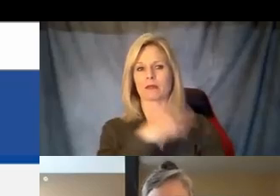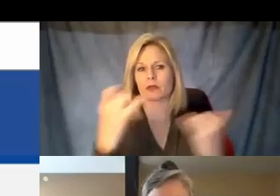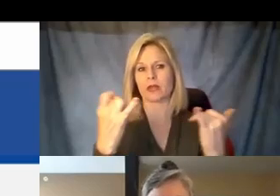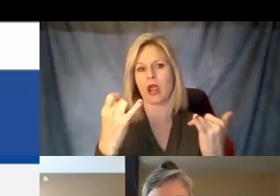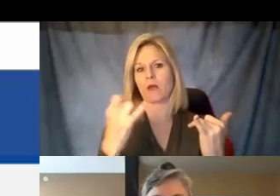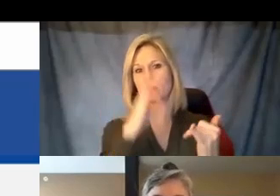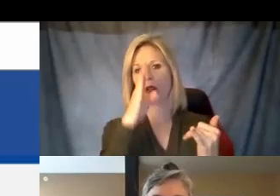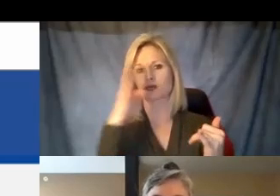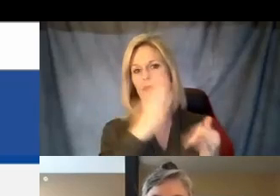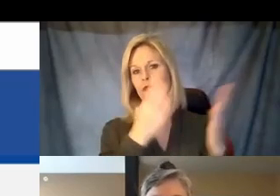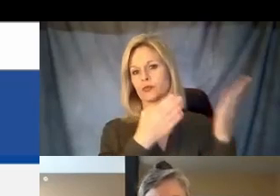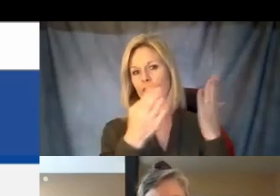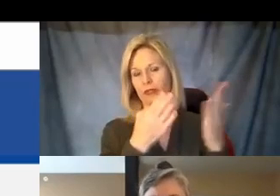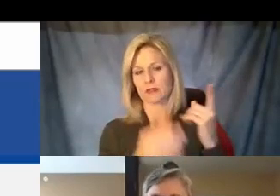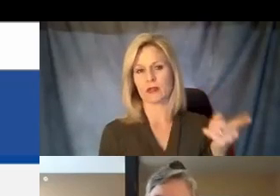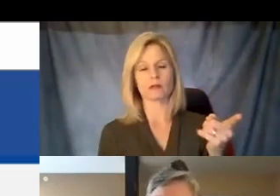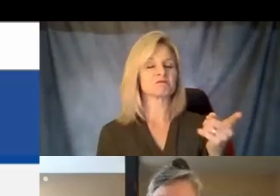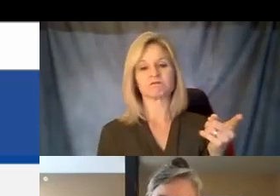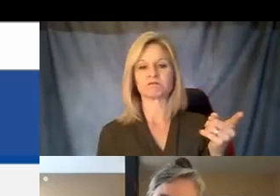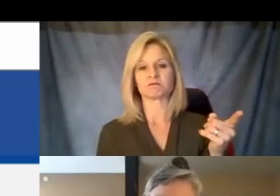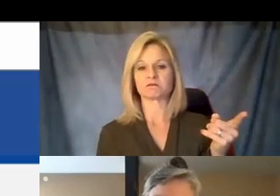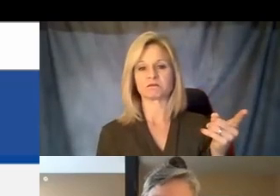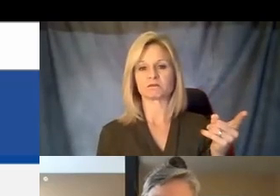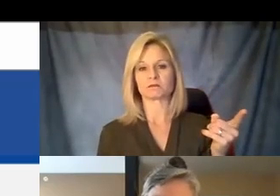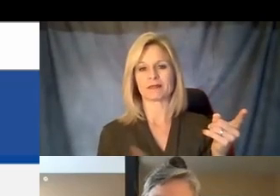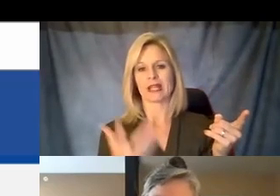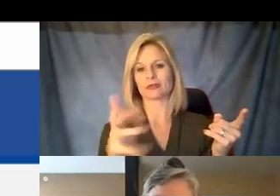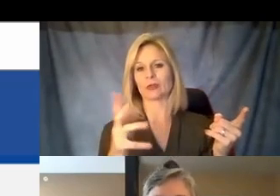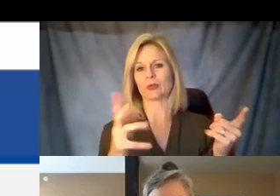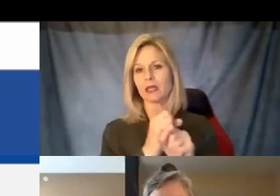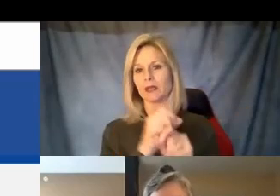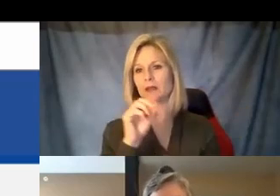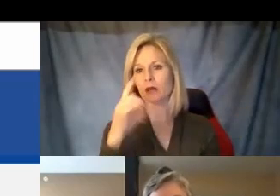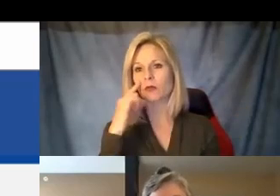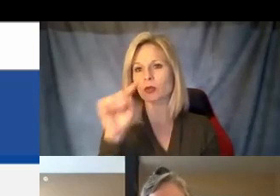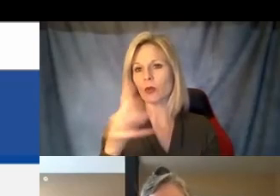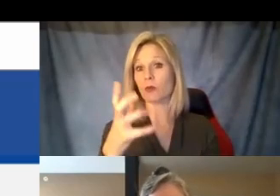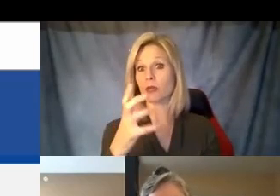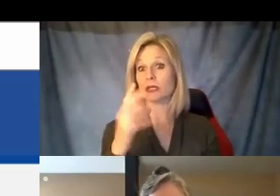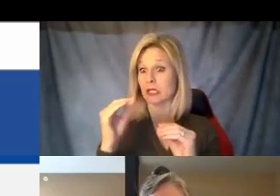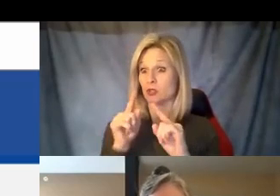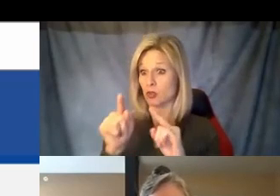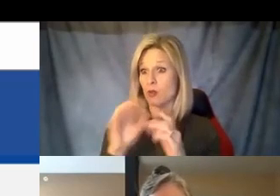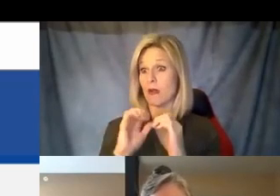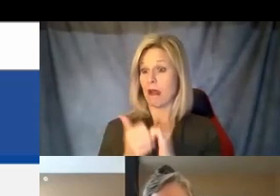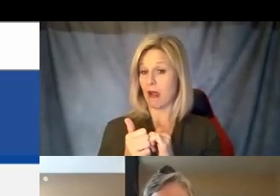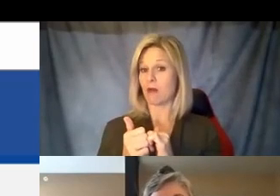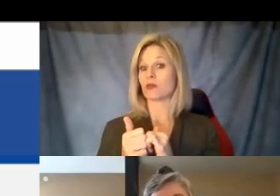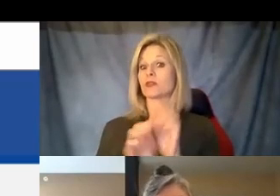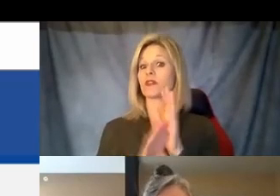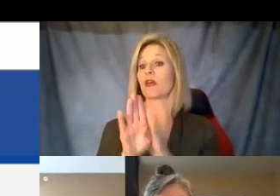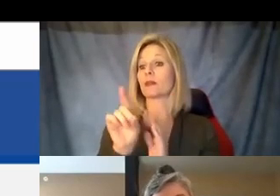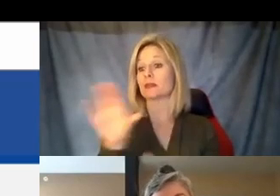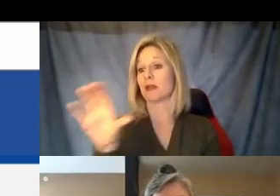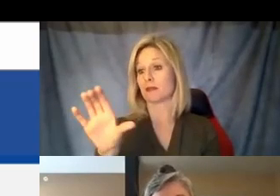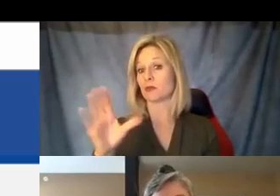direct service, is I don't want to make a document for you. I want to teach you how to make the document, so the next time